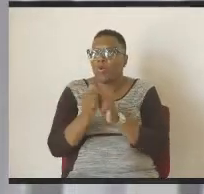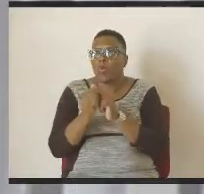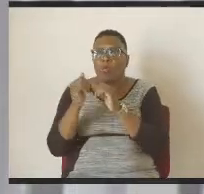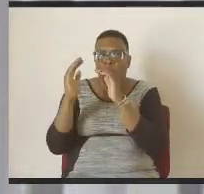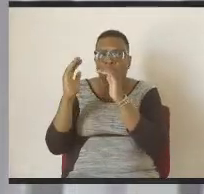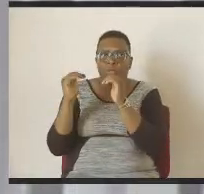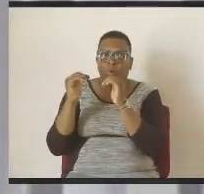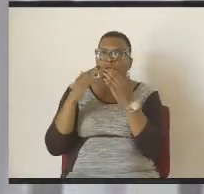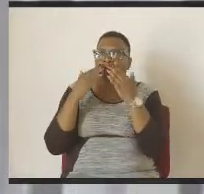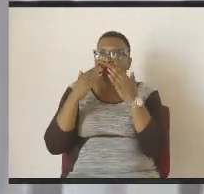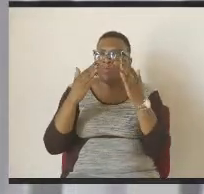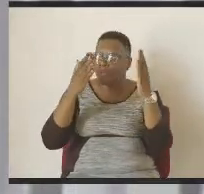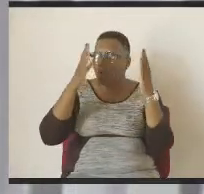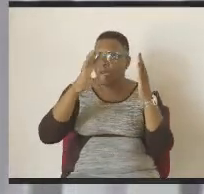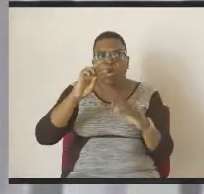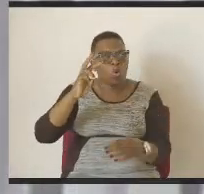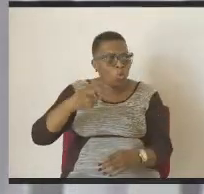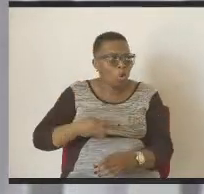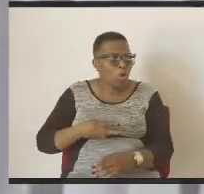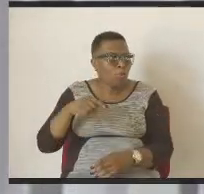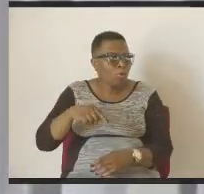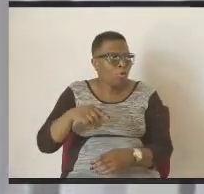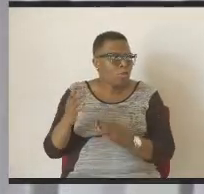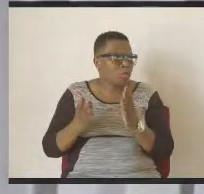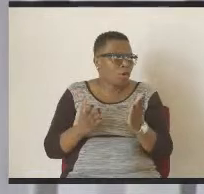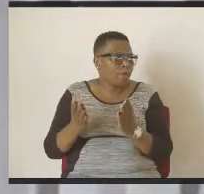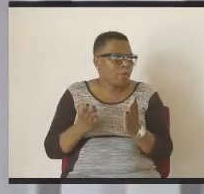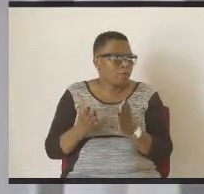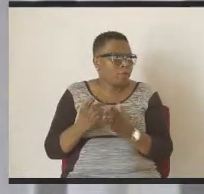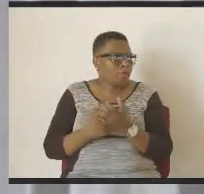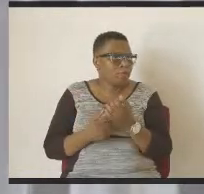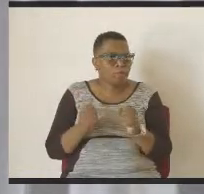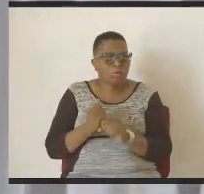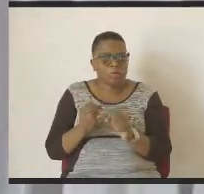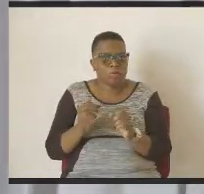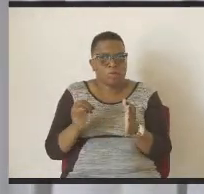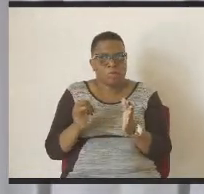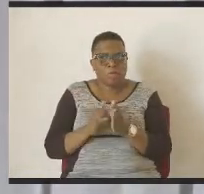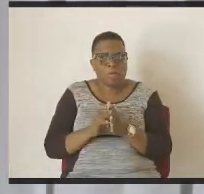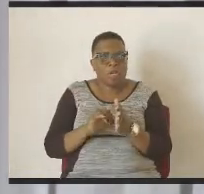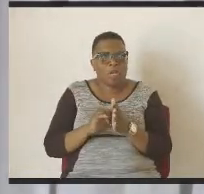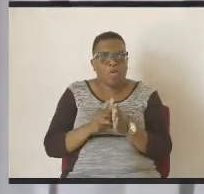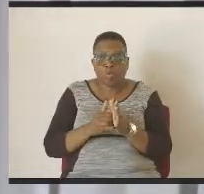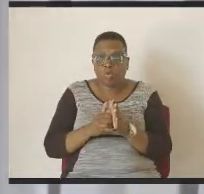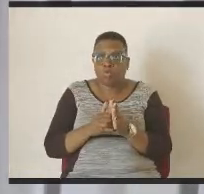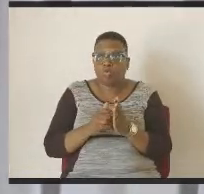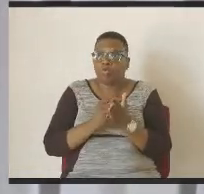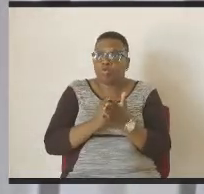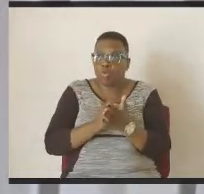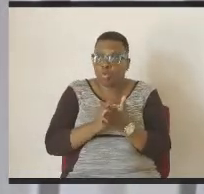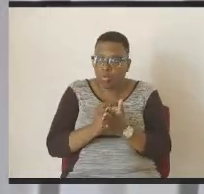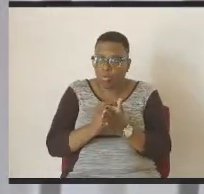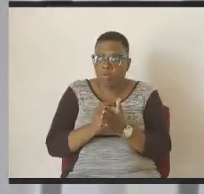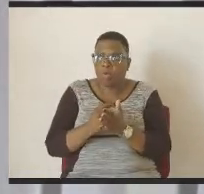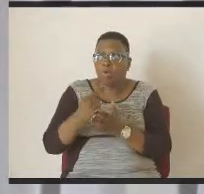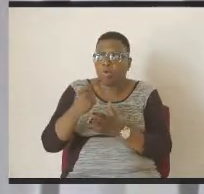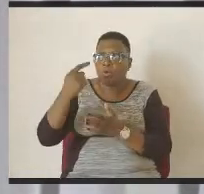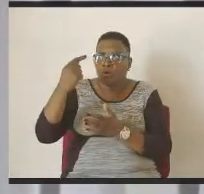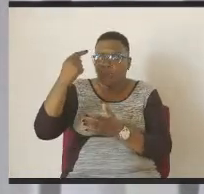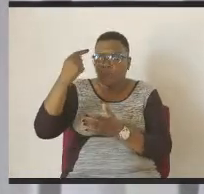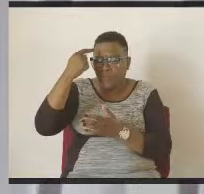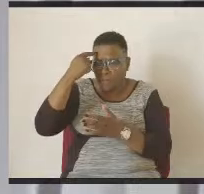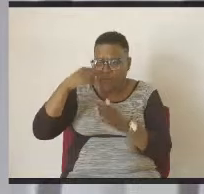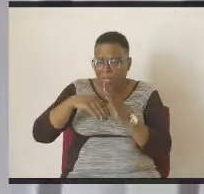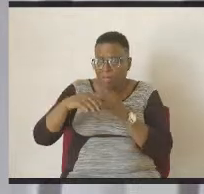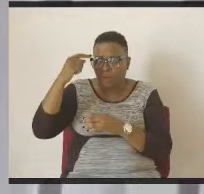We thank God. And we welcome you to this service, and we trust that those truths will be reinforced and you'll leave here today